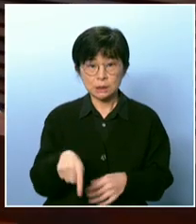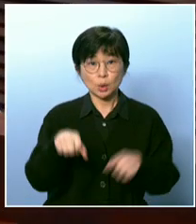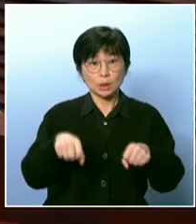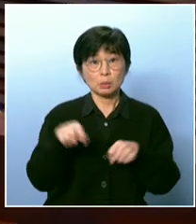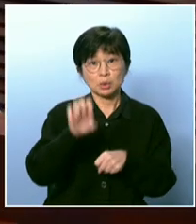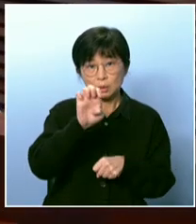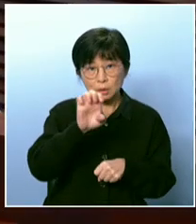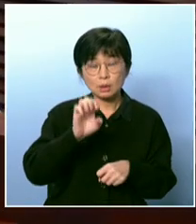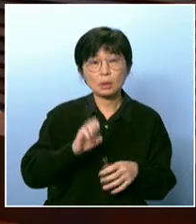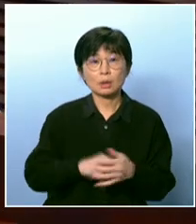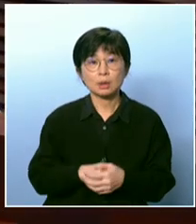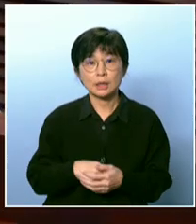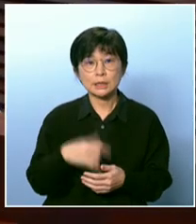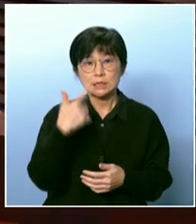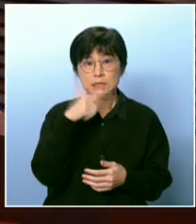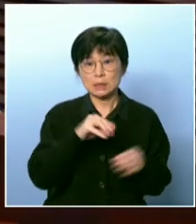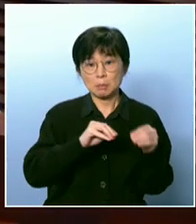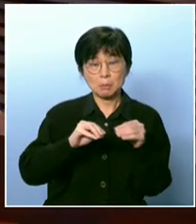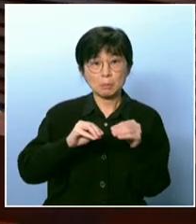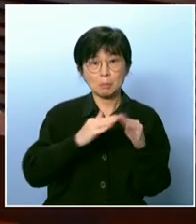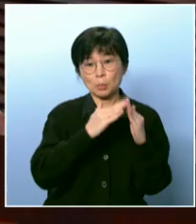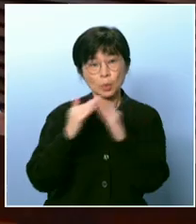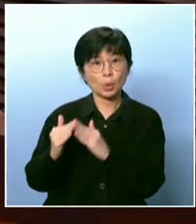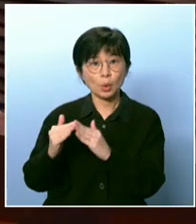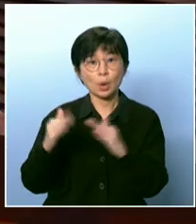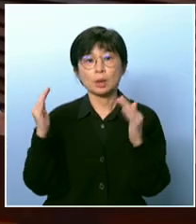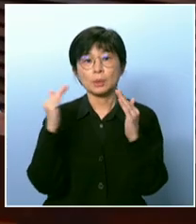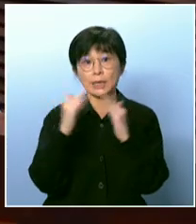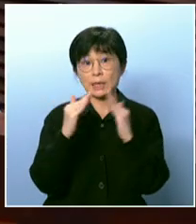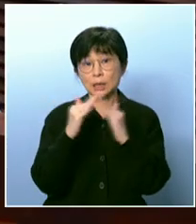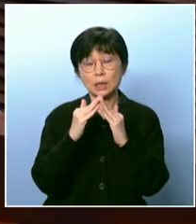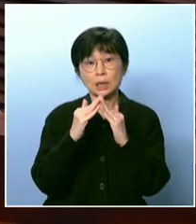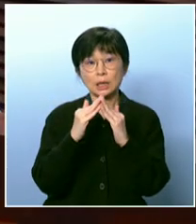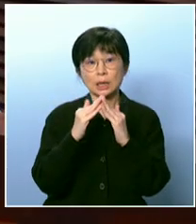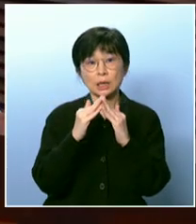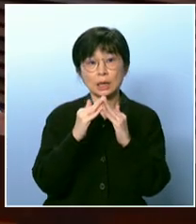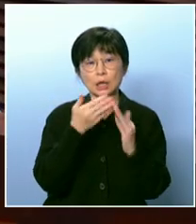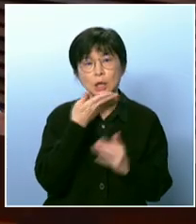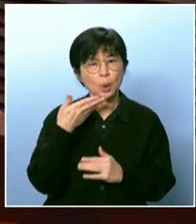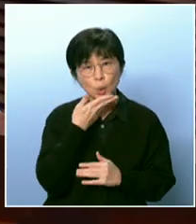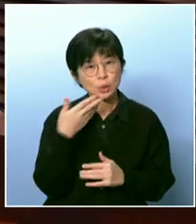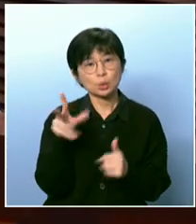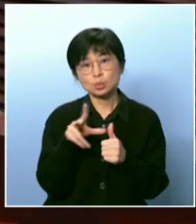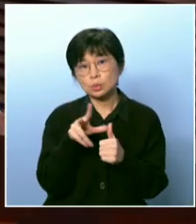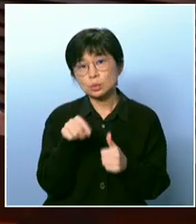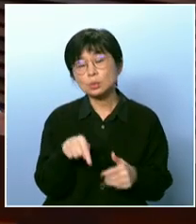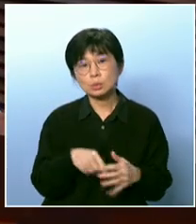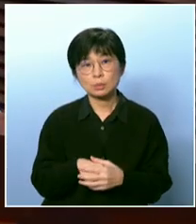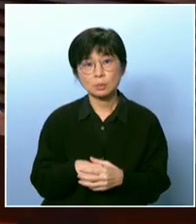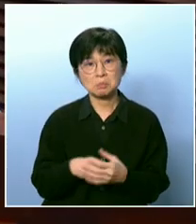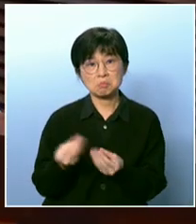in population. We have great demand for social welfare facilities. With the additional population,